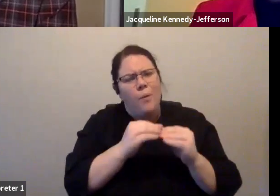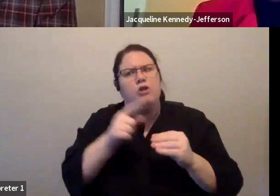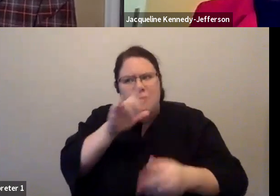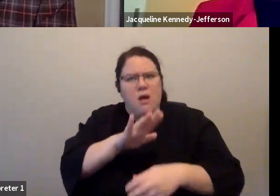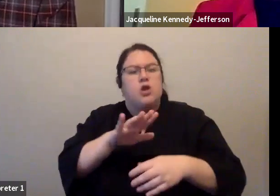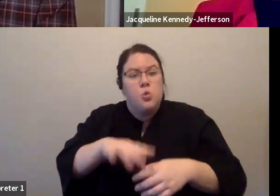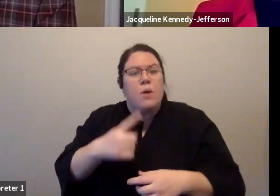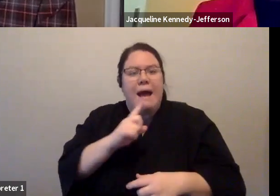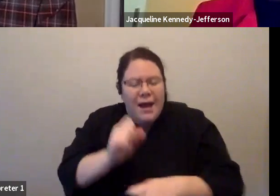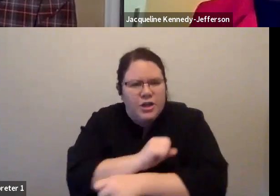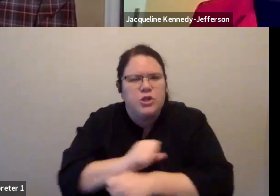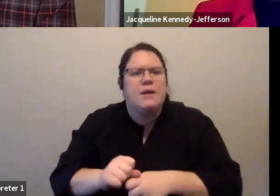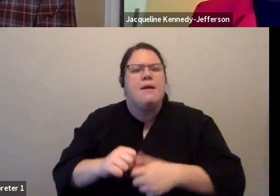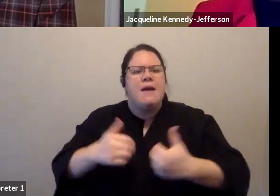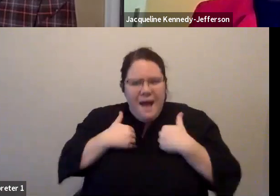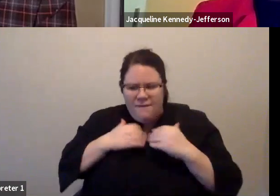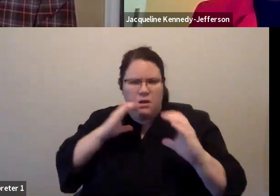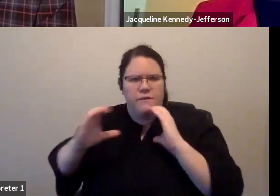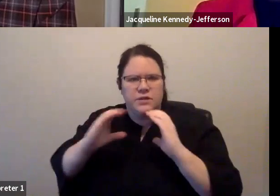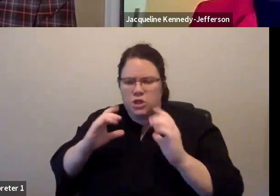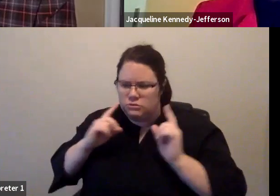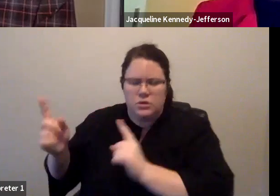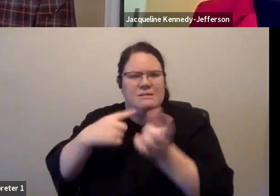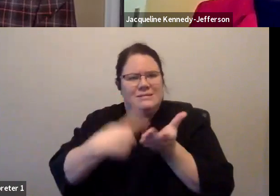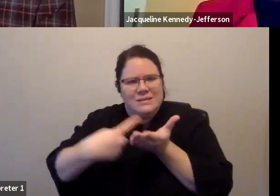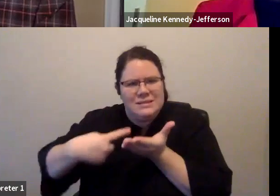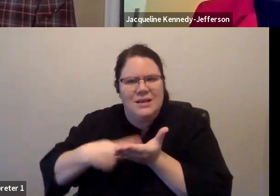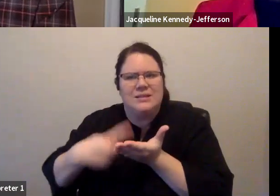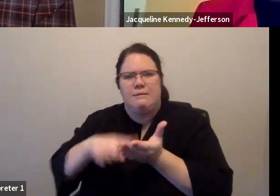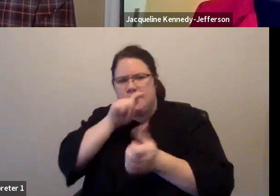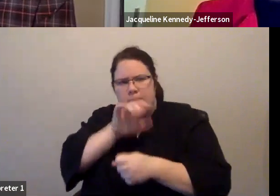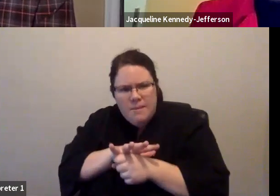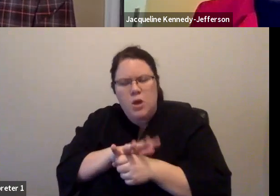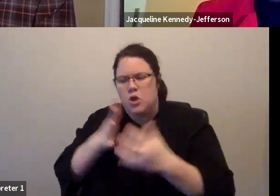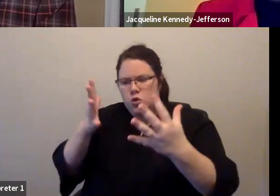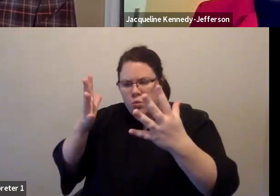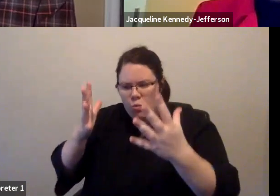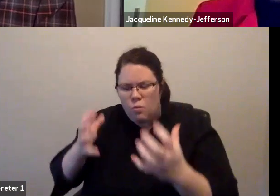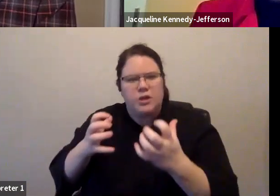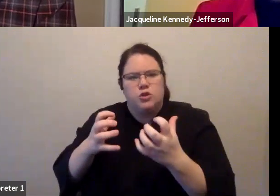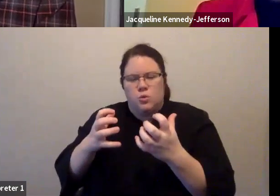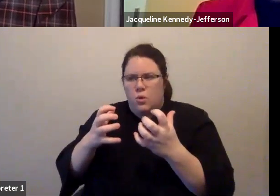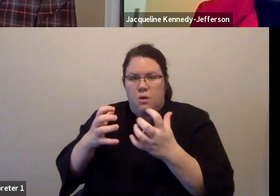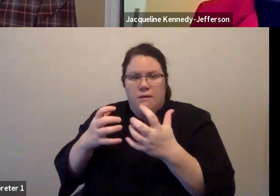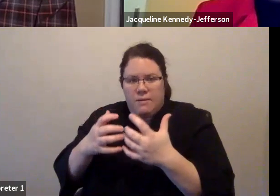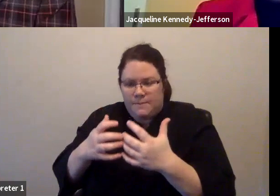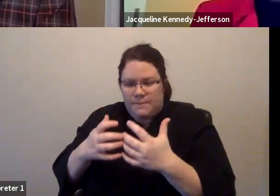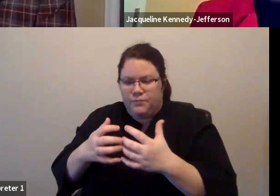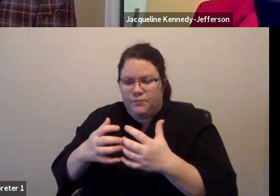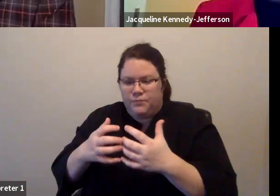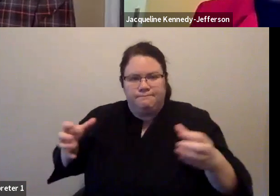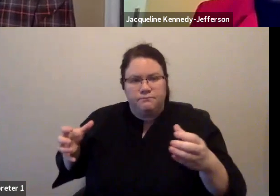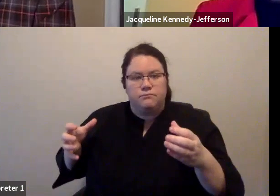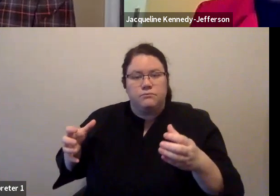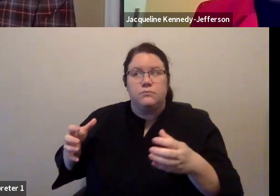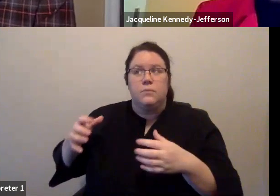they're thoughtful about and committed to expanding the diversity of their leadership as well